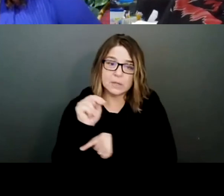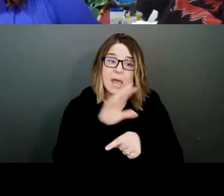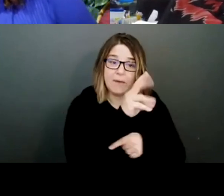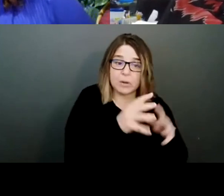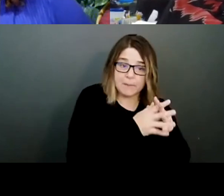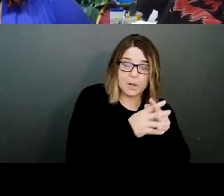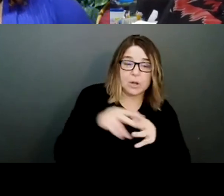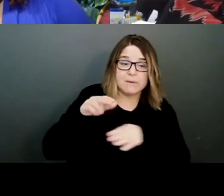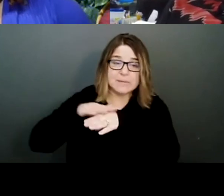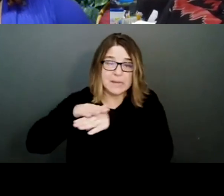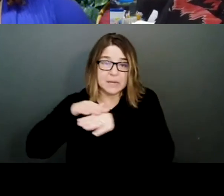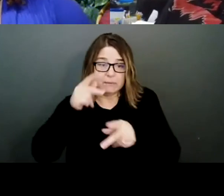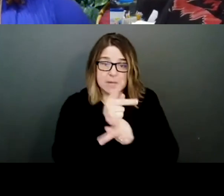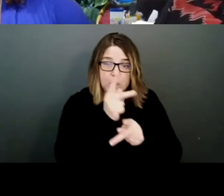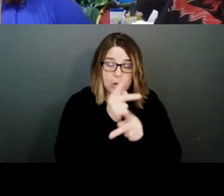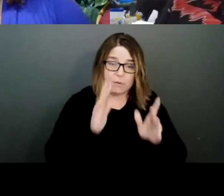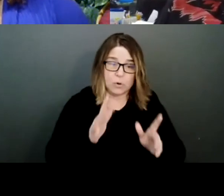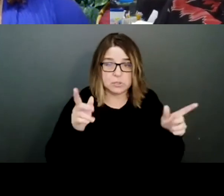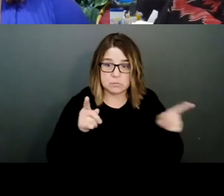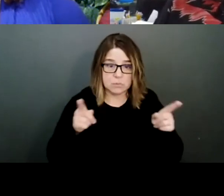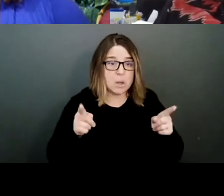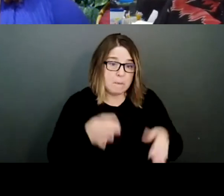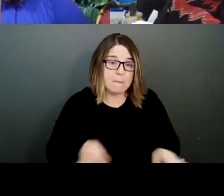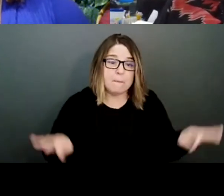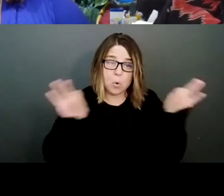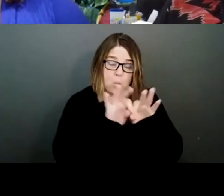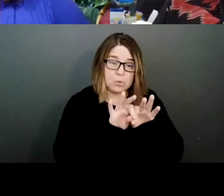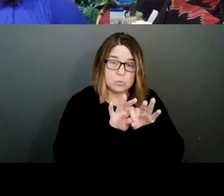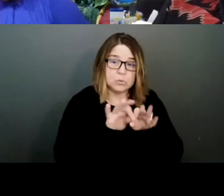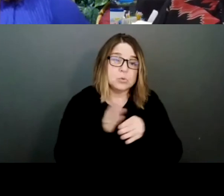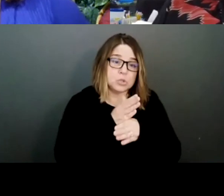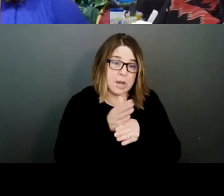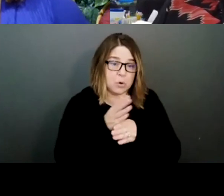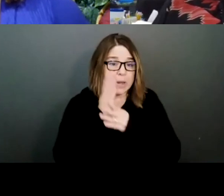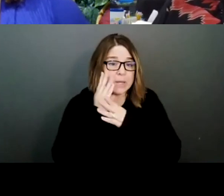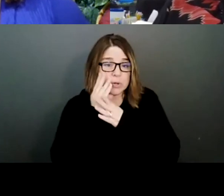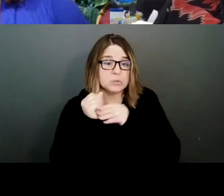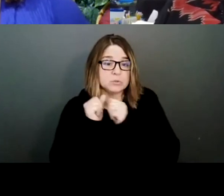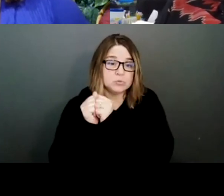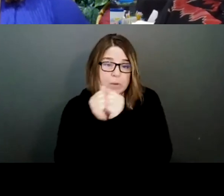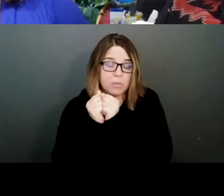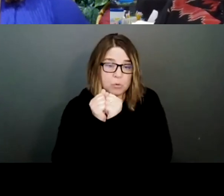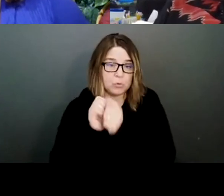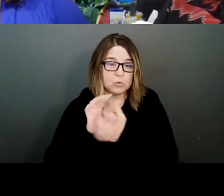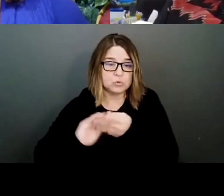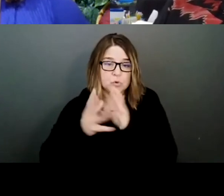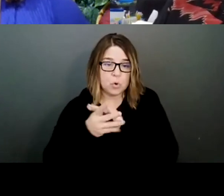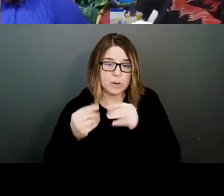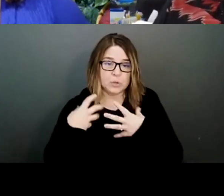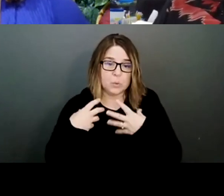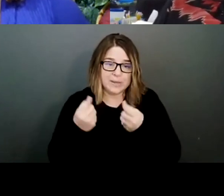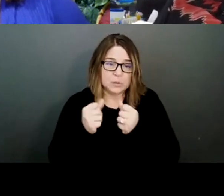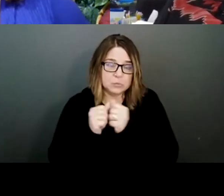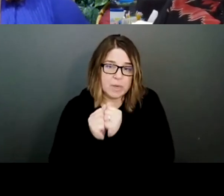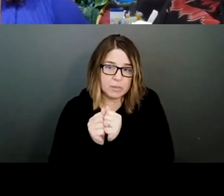Native caregivers, that are so important that they share an experience together and be able to tell their stories in order to heal together or find